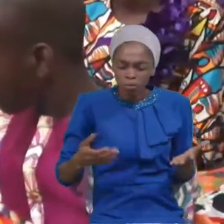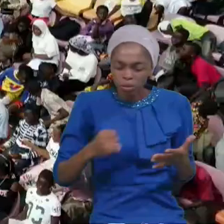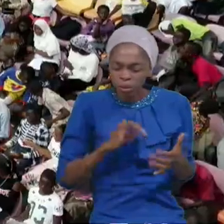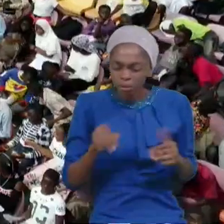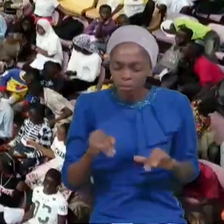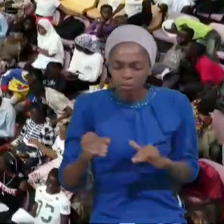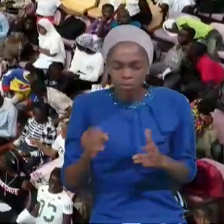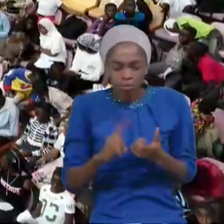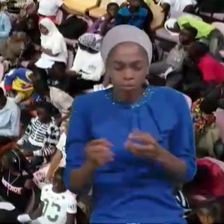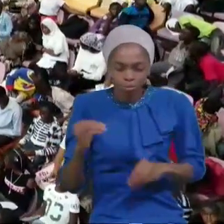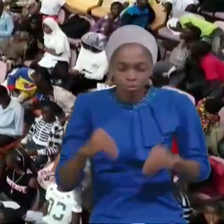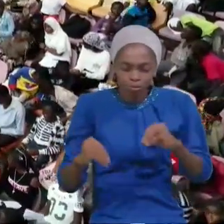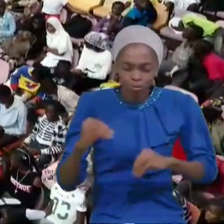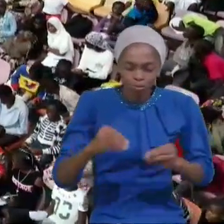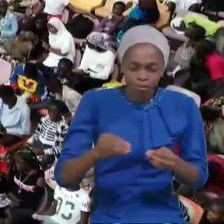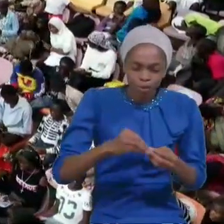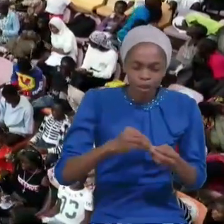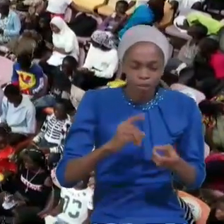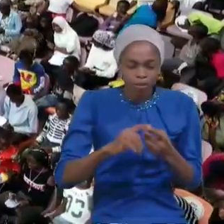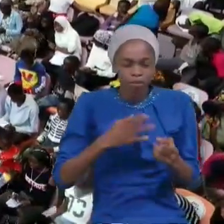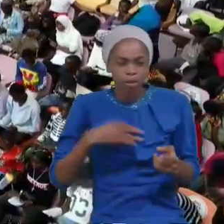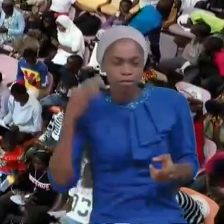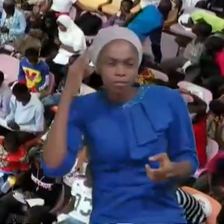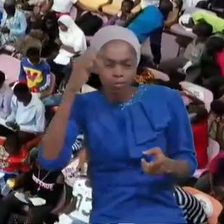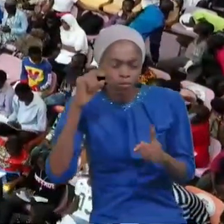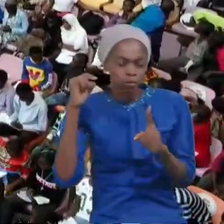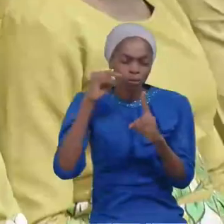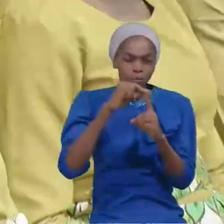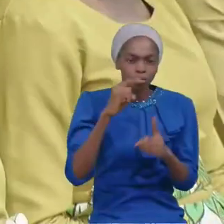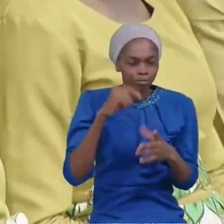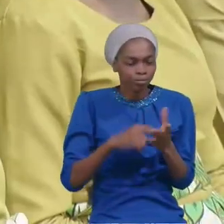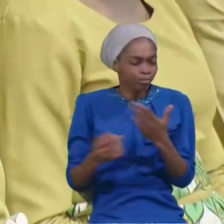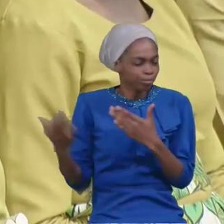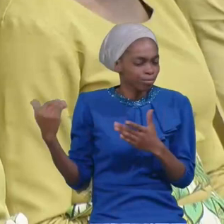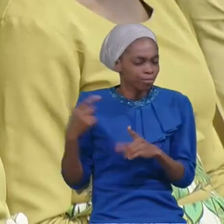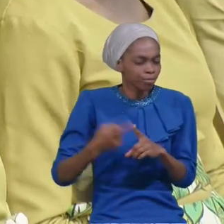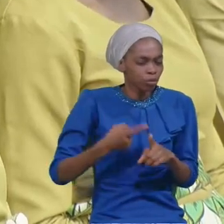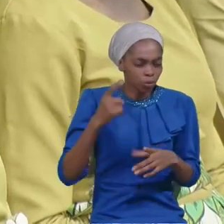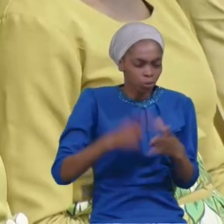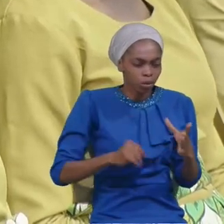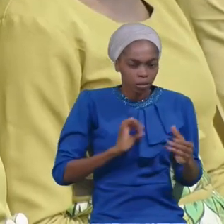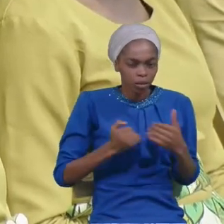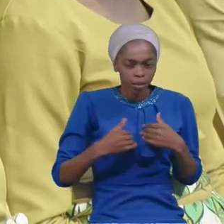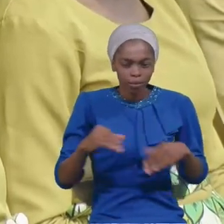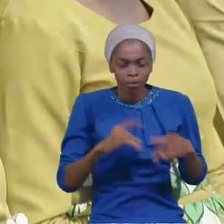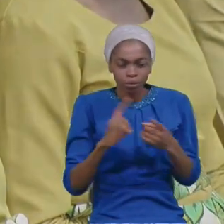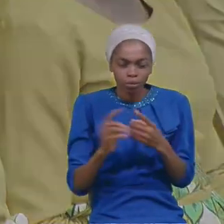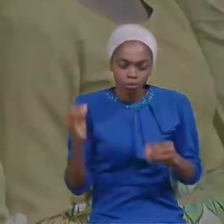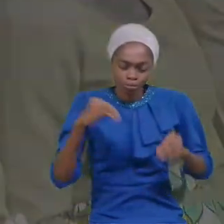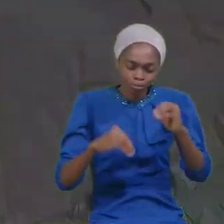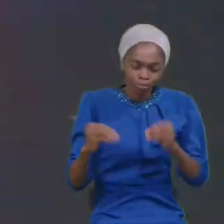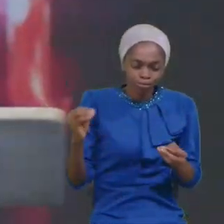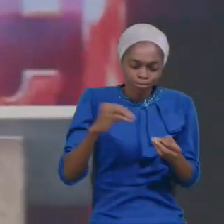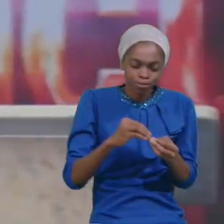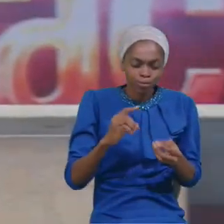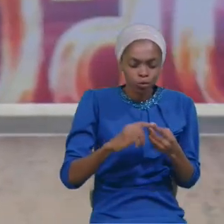I done to contribute to the 10-year goal? And this year, the year is running to an end. What